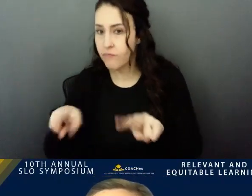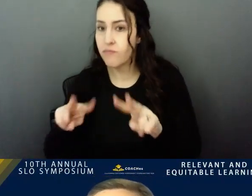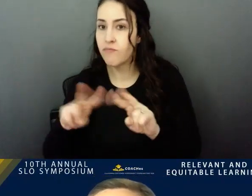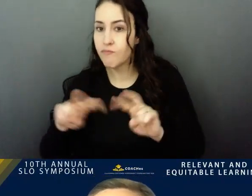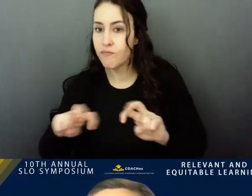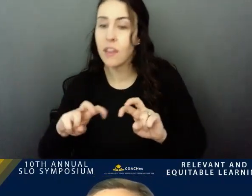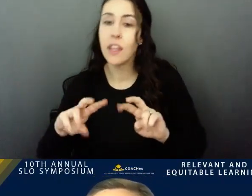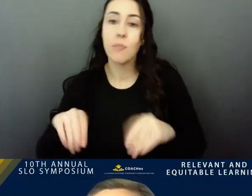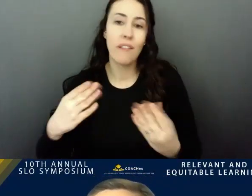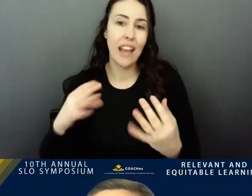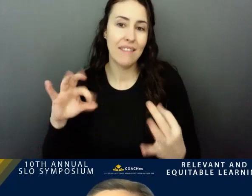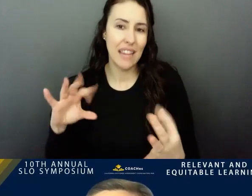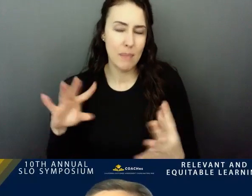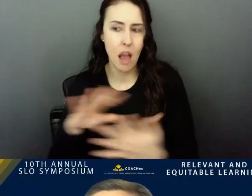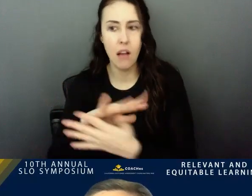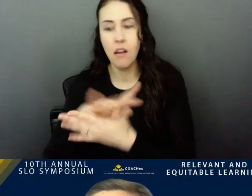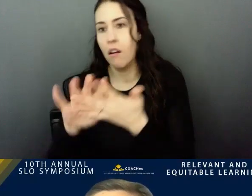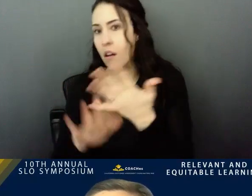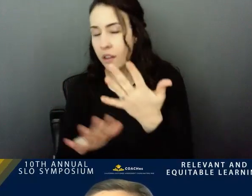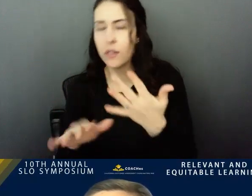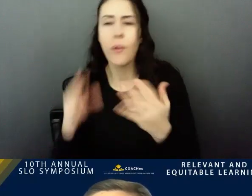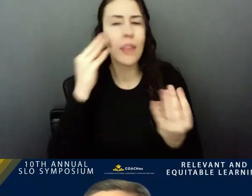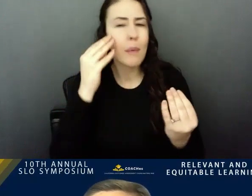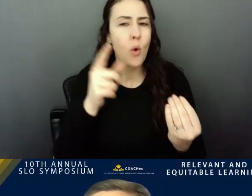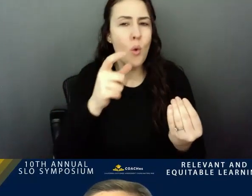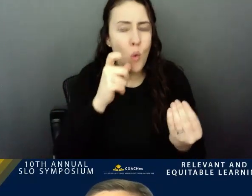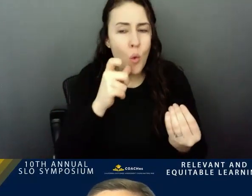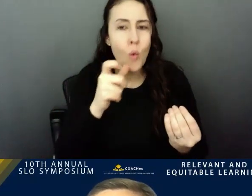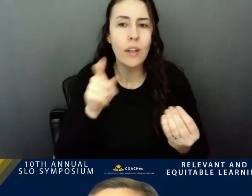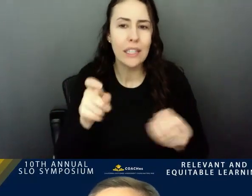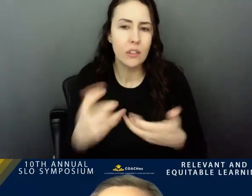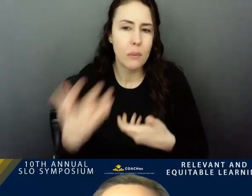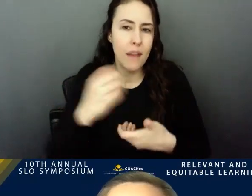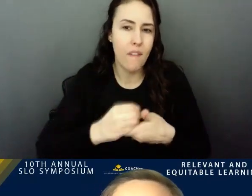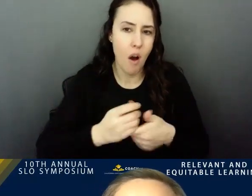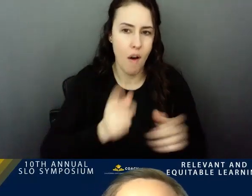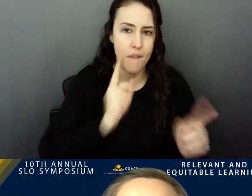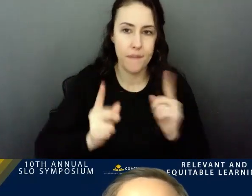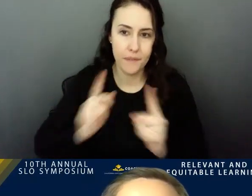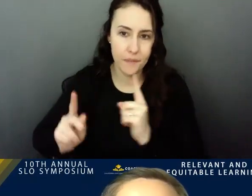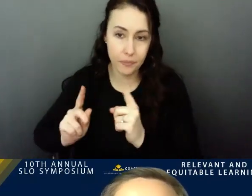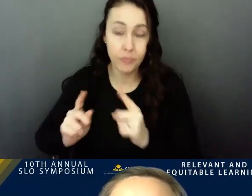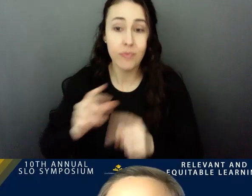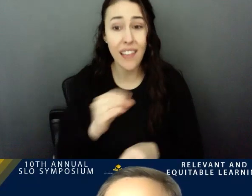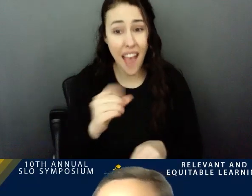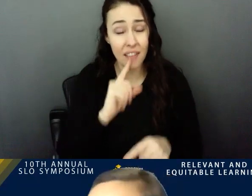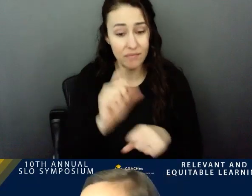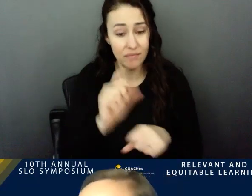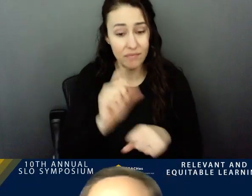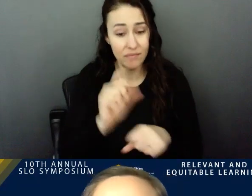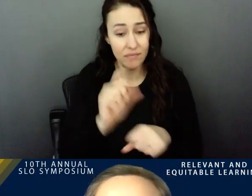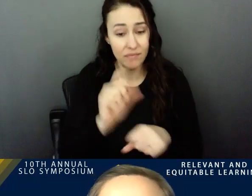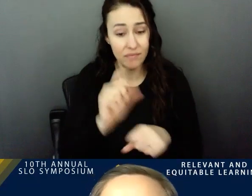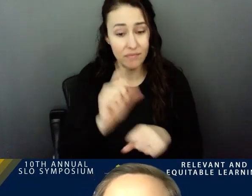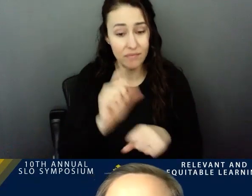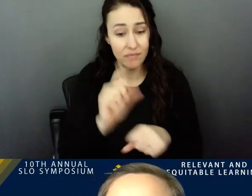those things. So think about who is going to need to have those conversations and actually get out your calendar, your student